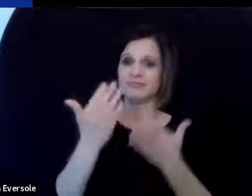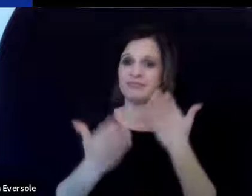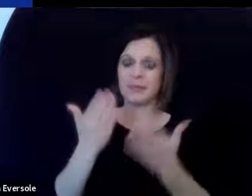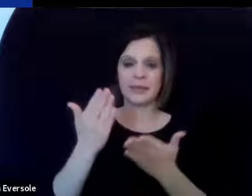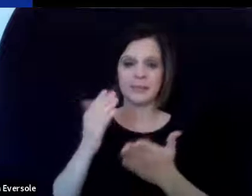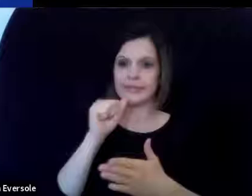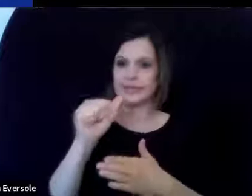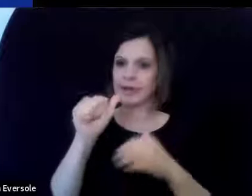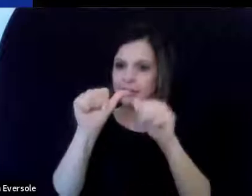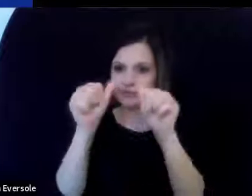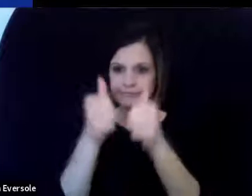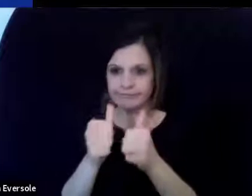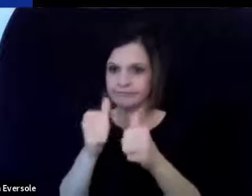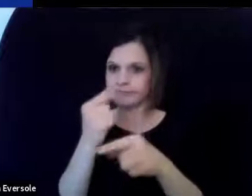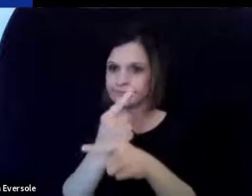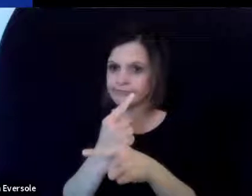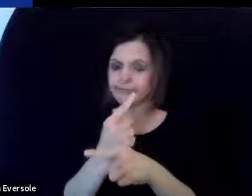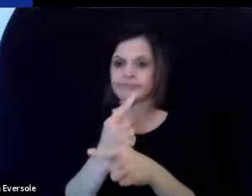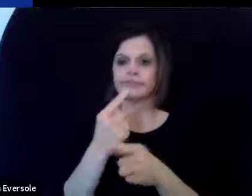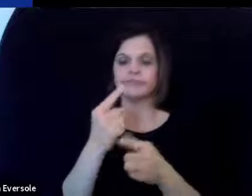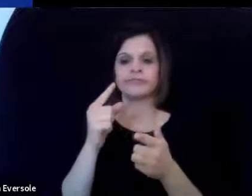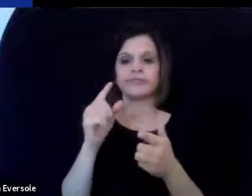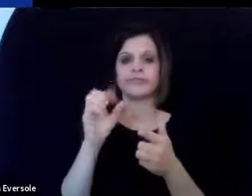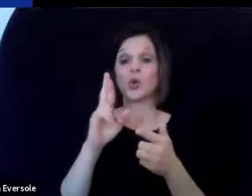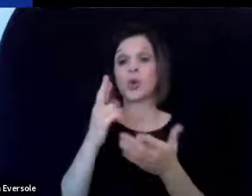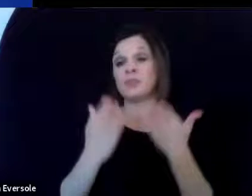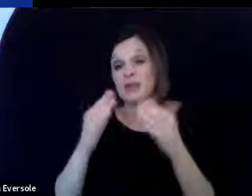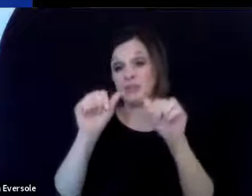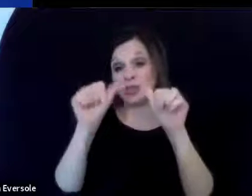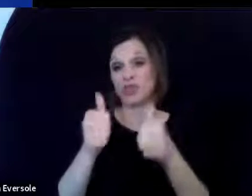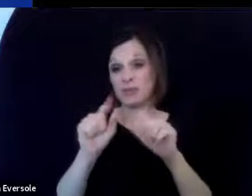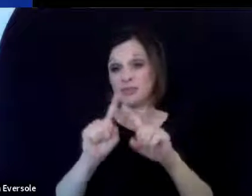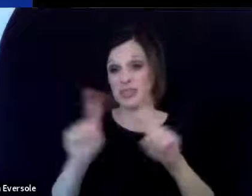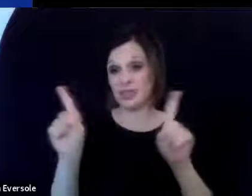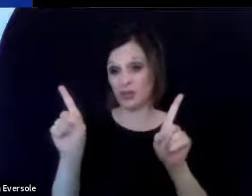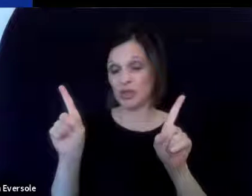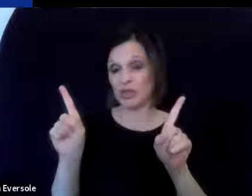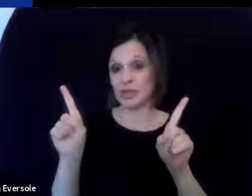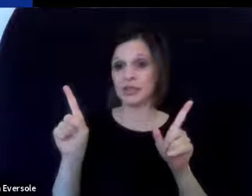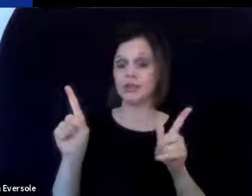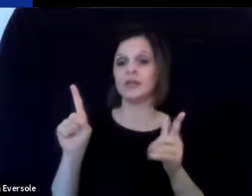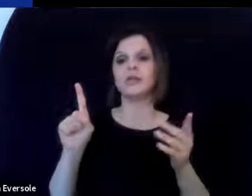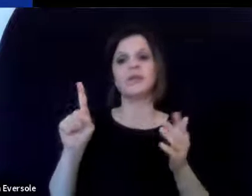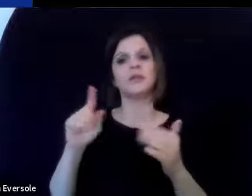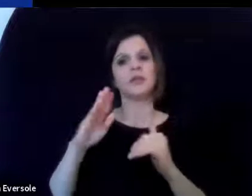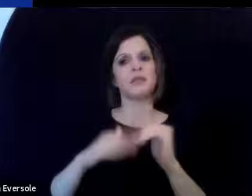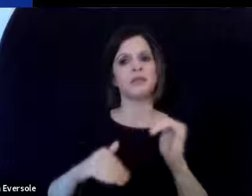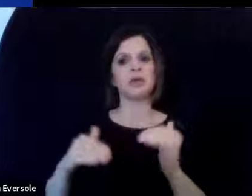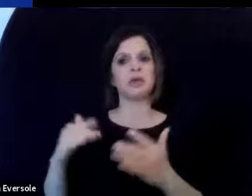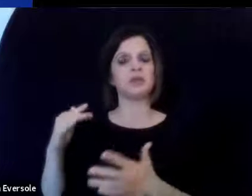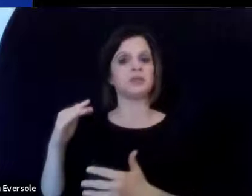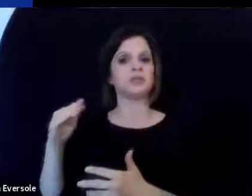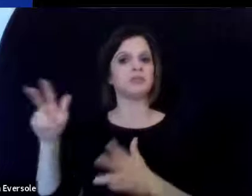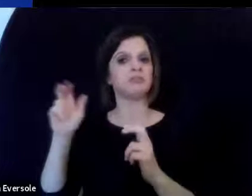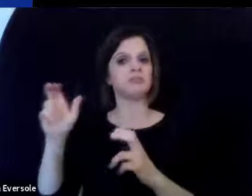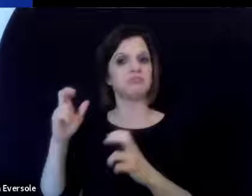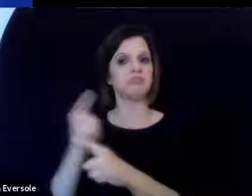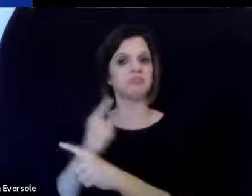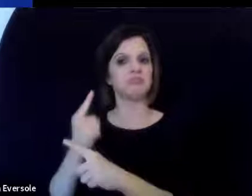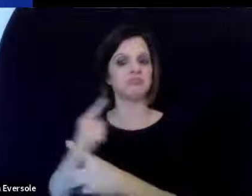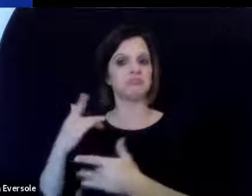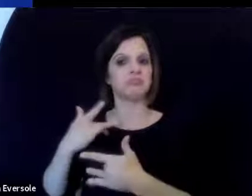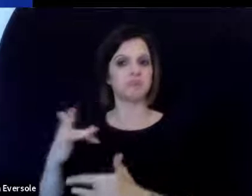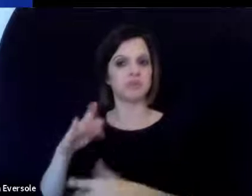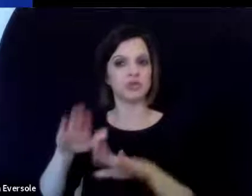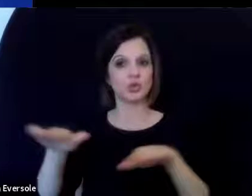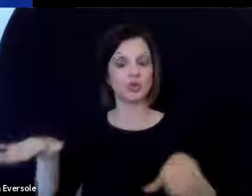misshapen, or let's say shaped differently than neurotypically developing children. Sometimes one or